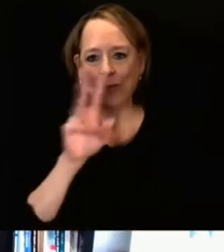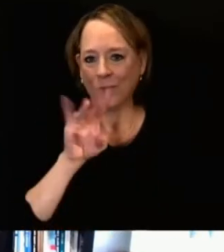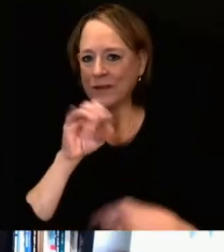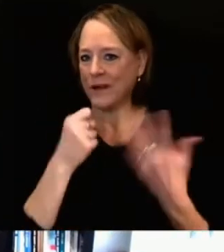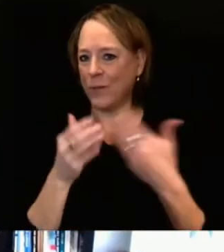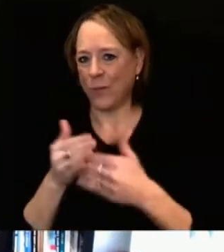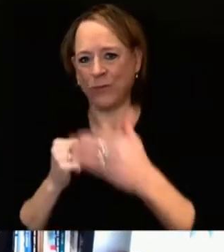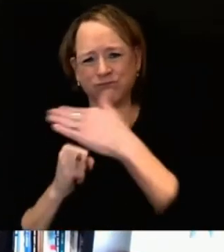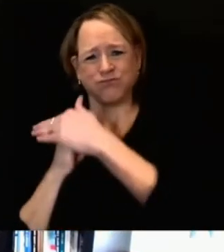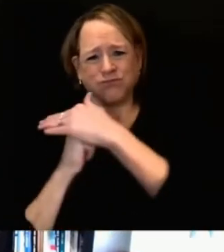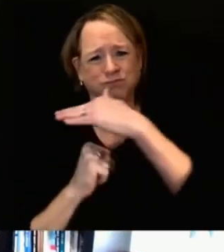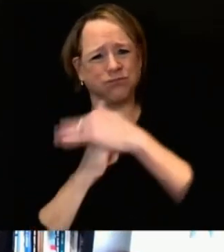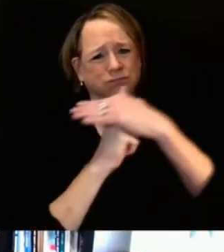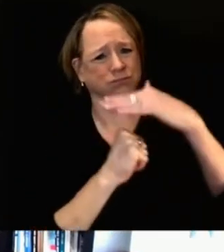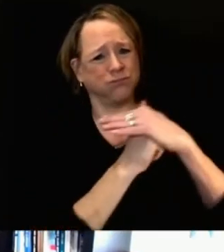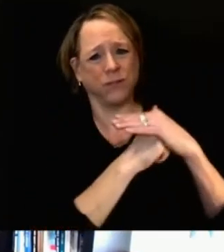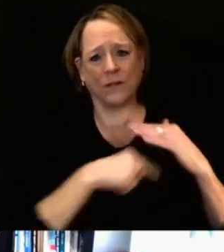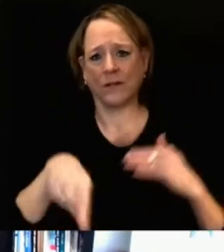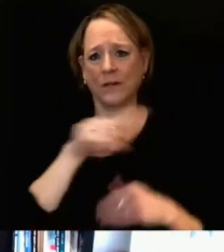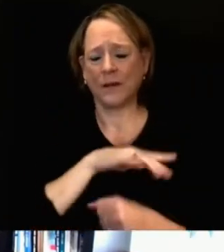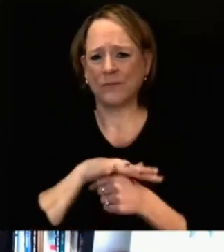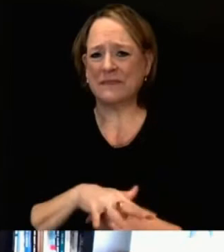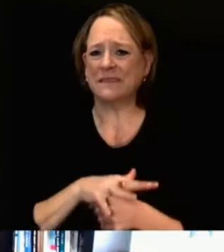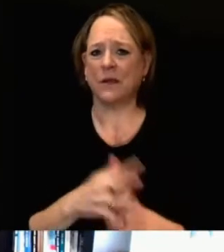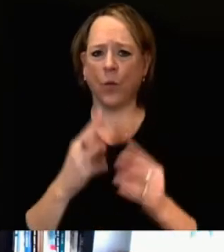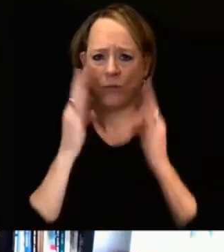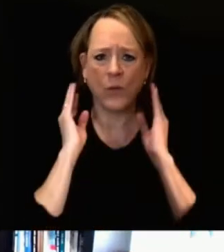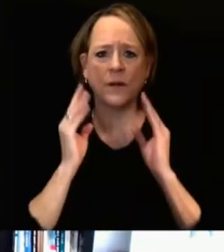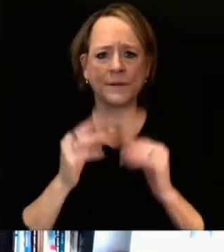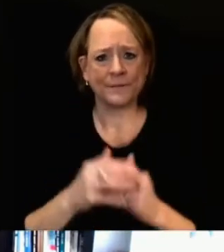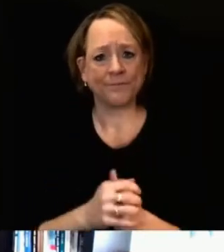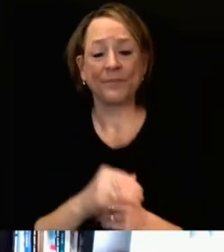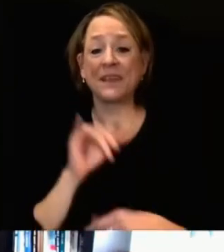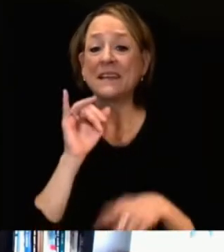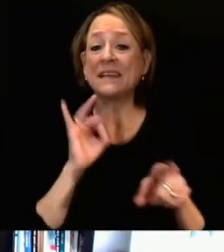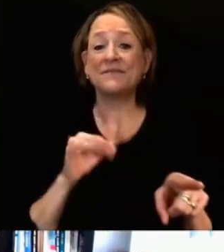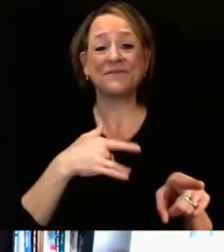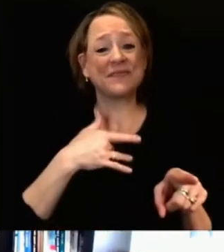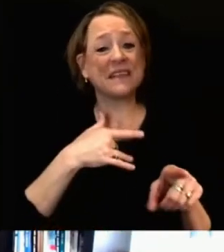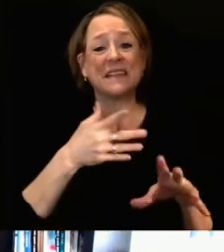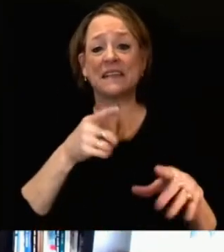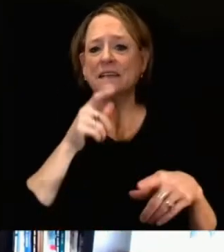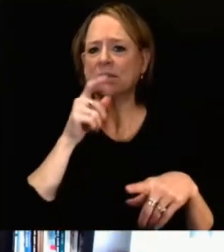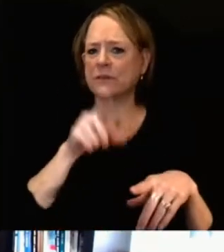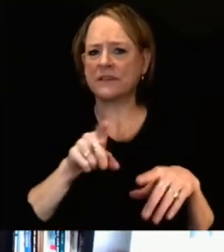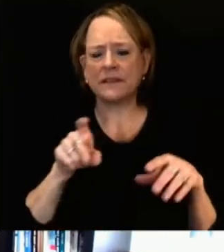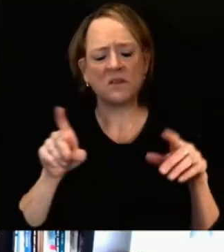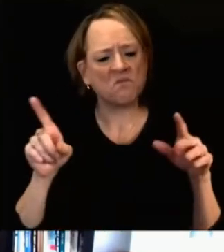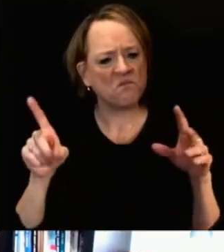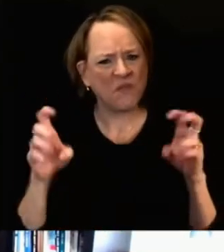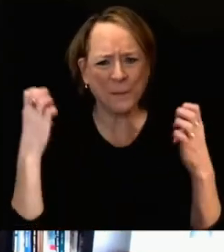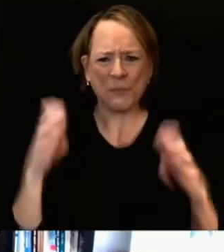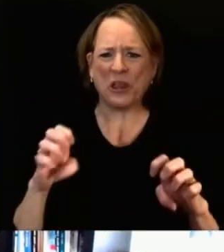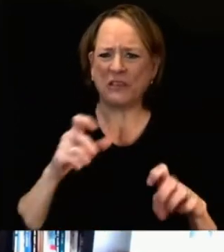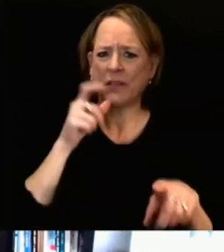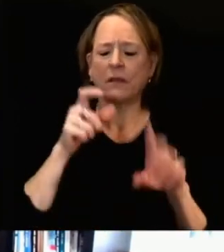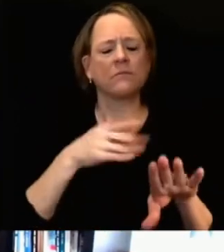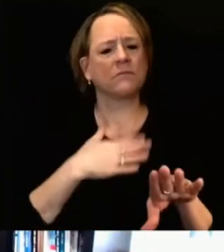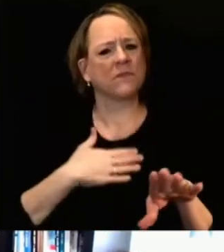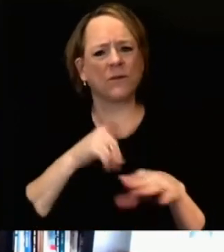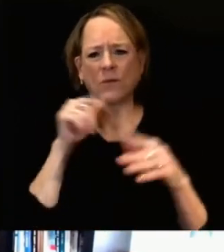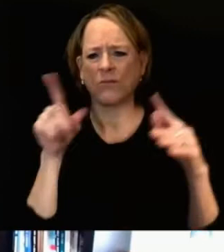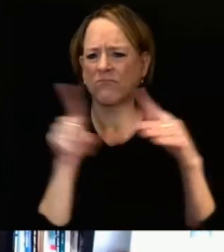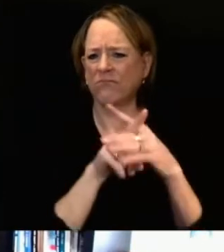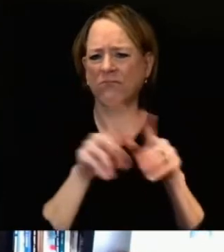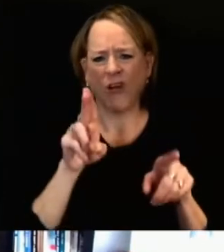please do not seek out COVID-19 testing at an urgent care or emergency room location. Instead, we ask that you please seek